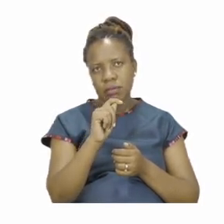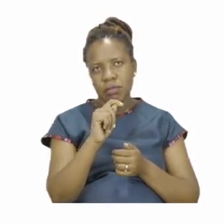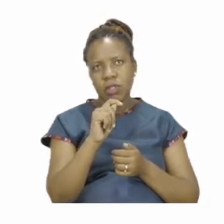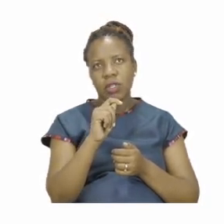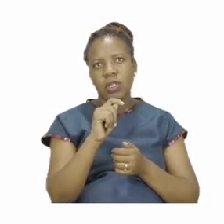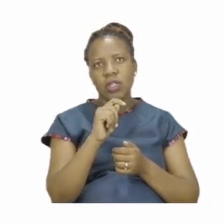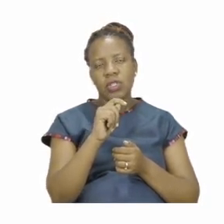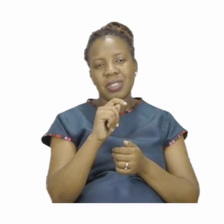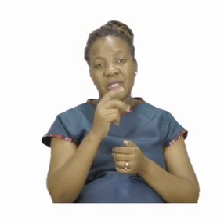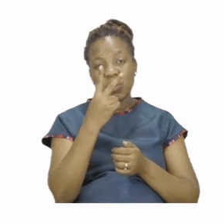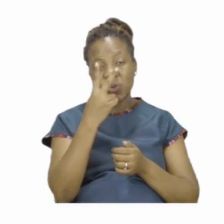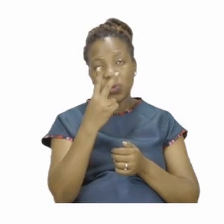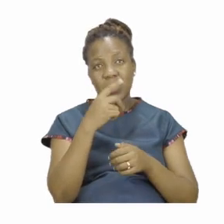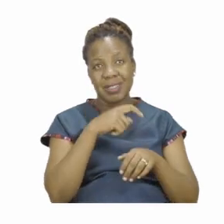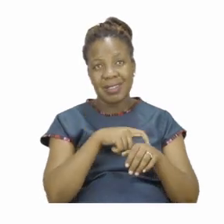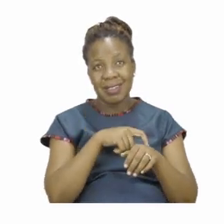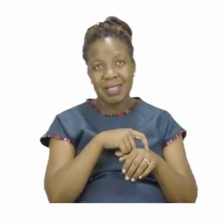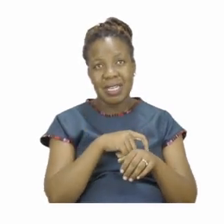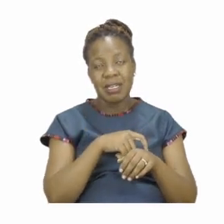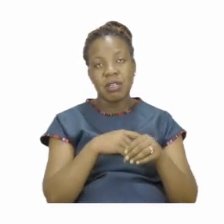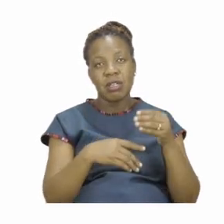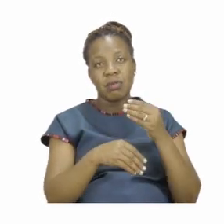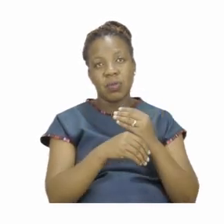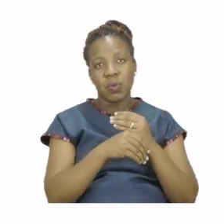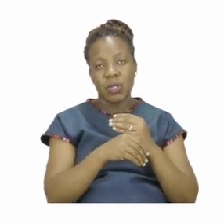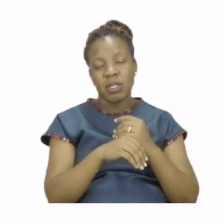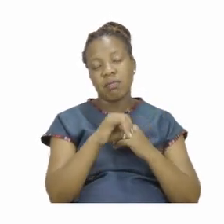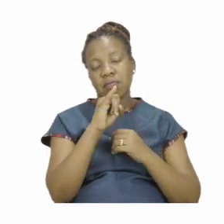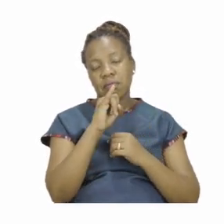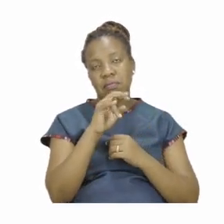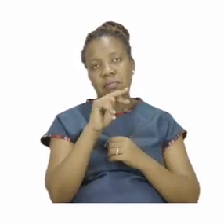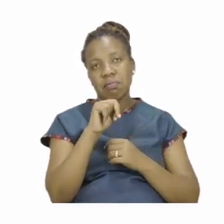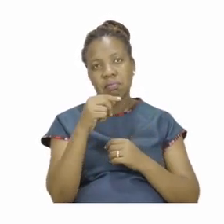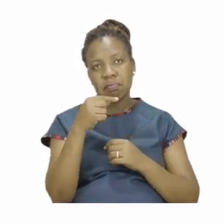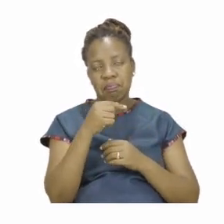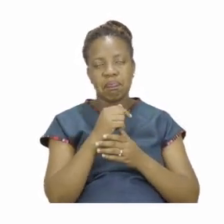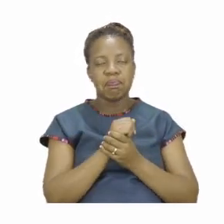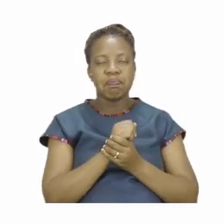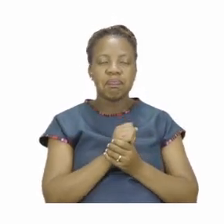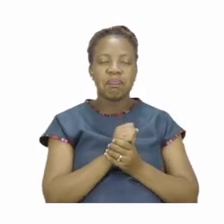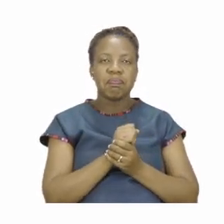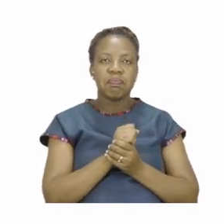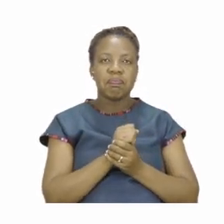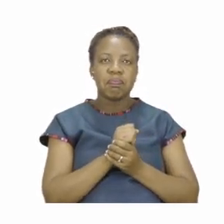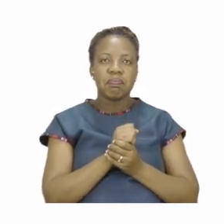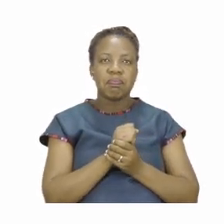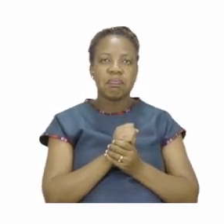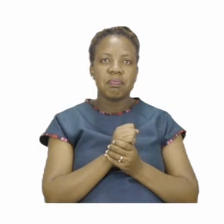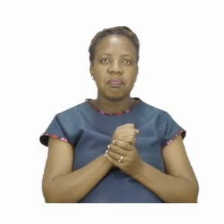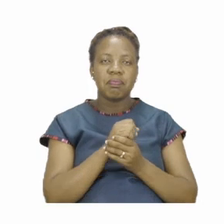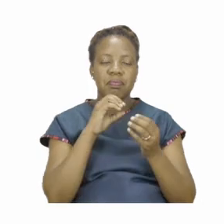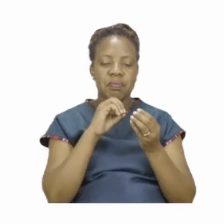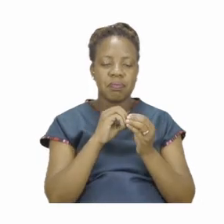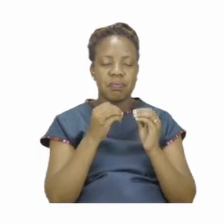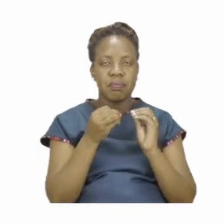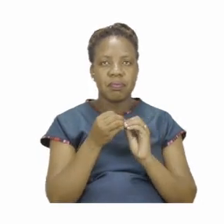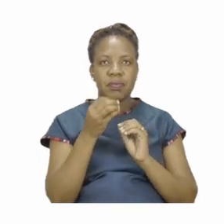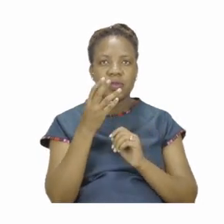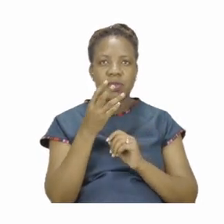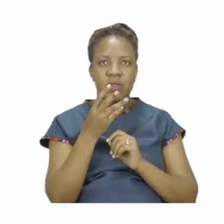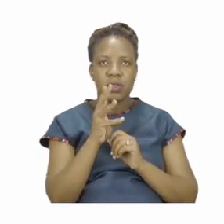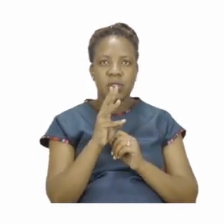Then our last rule, stay with me. Rule number 6, it says, do not